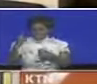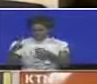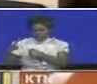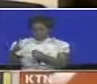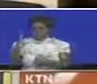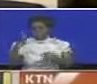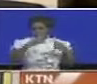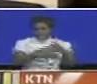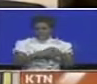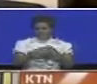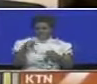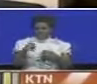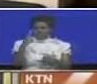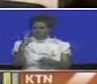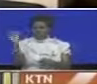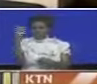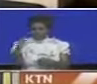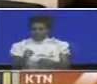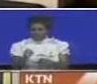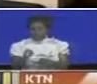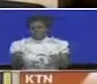49.2% for girls and